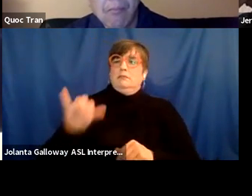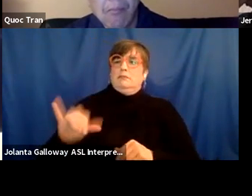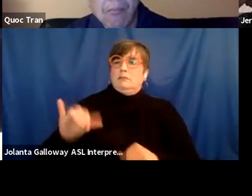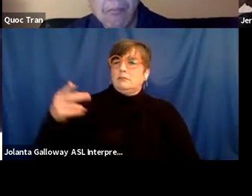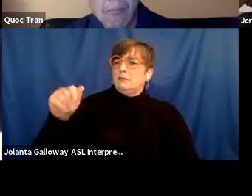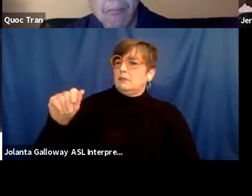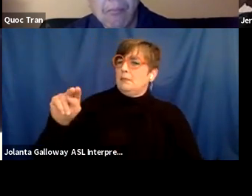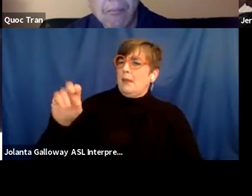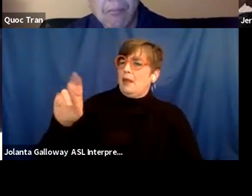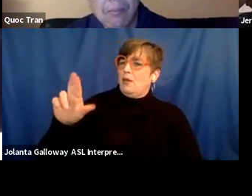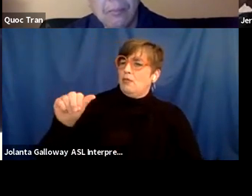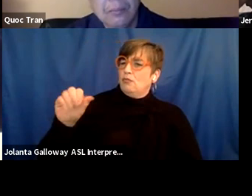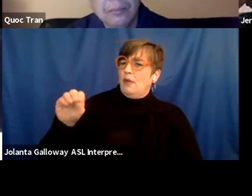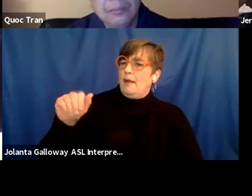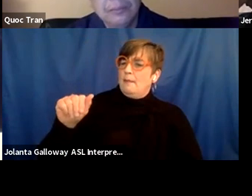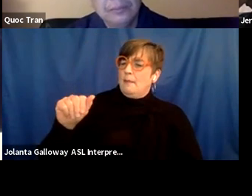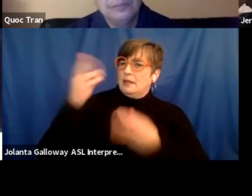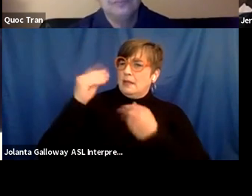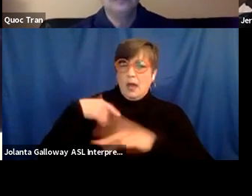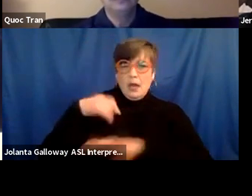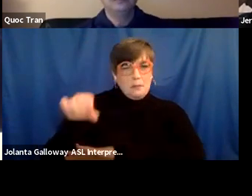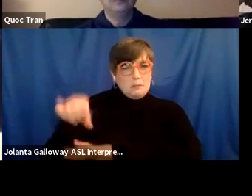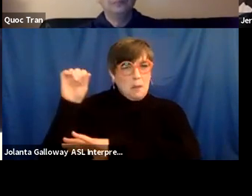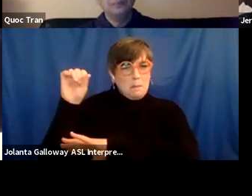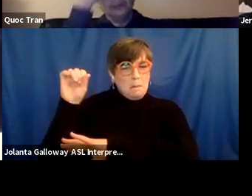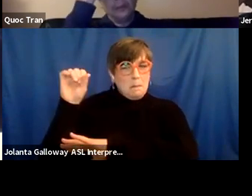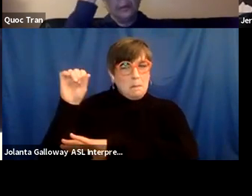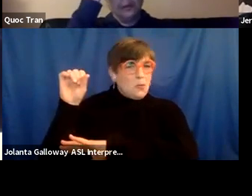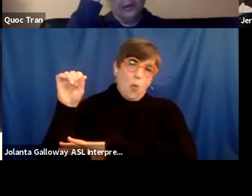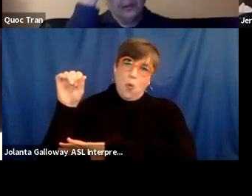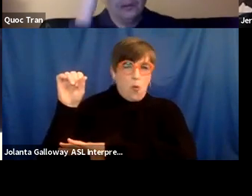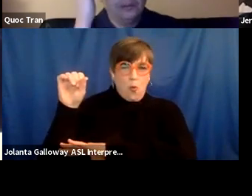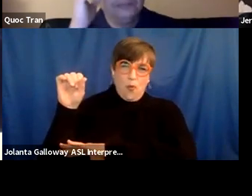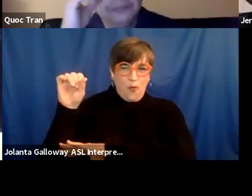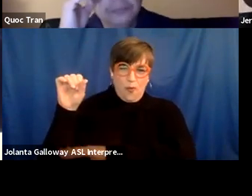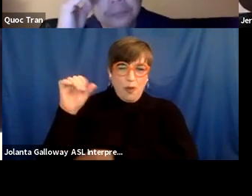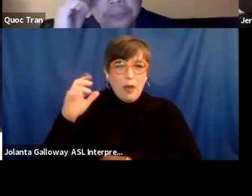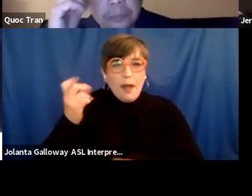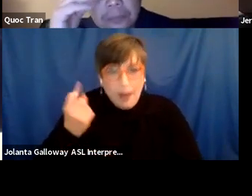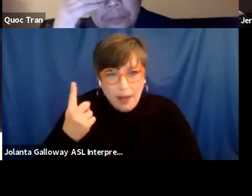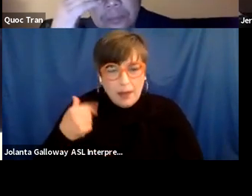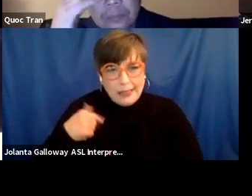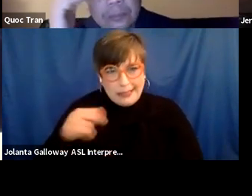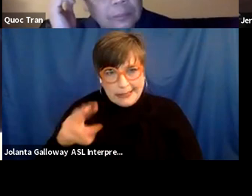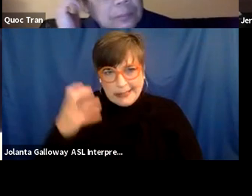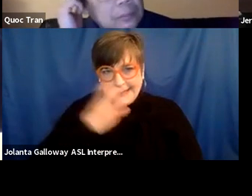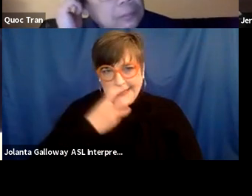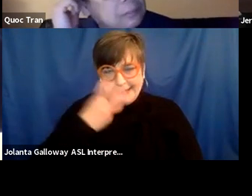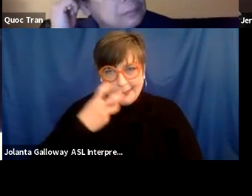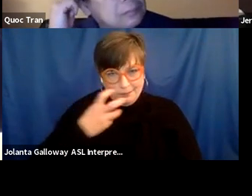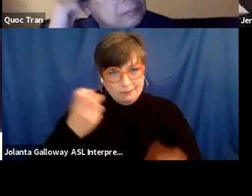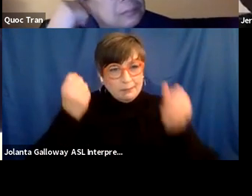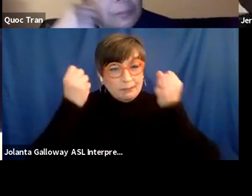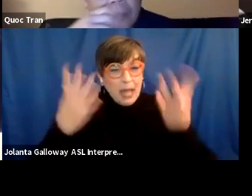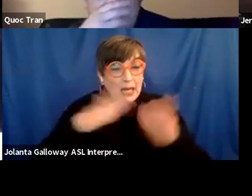data and was not surprised because it is in line with what, you know, we're seeing in many, many